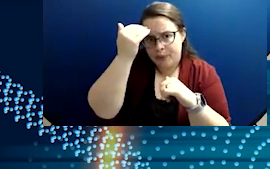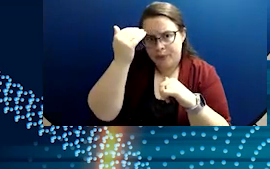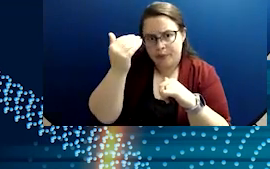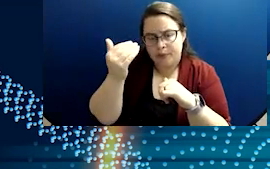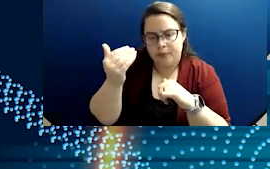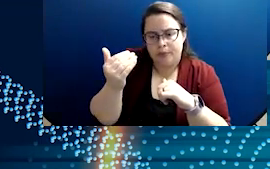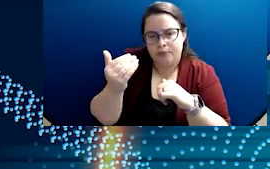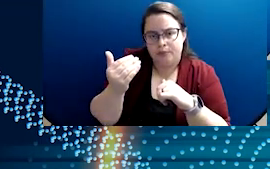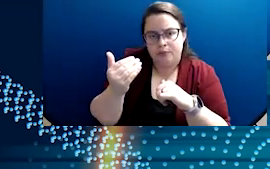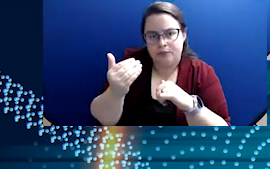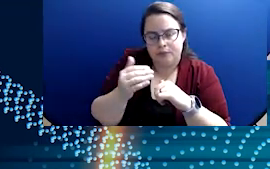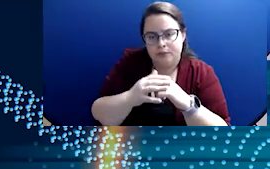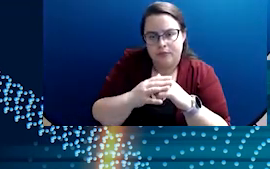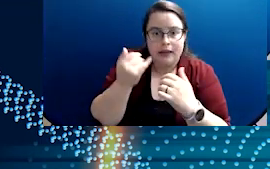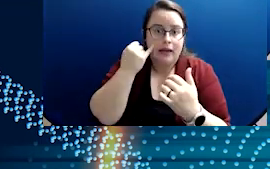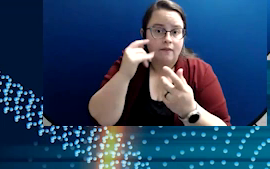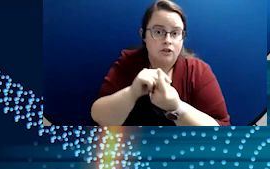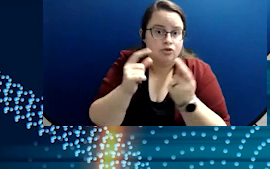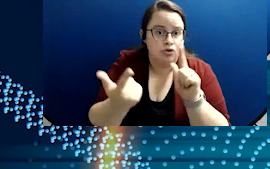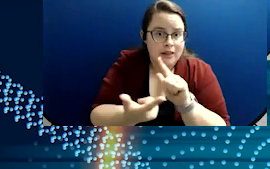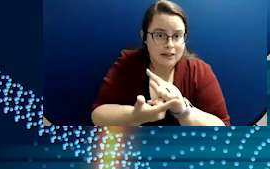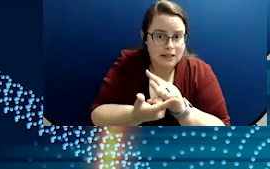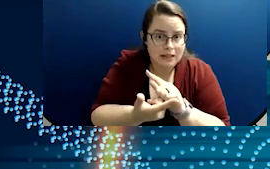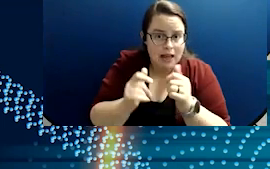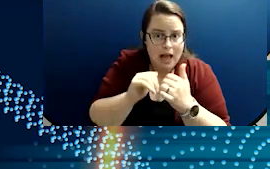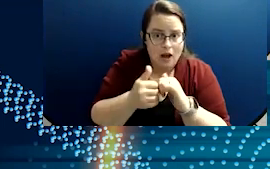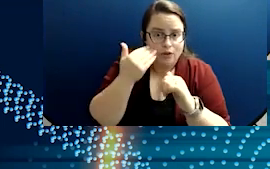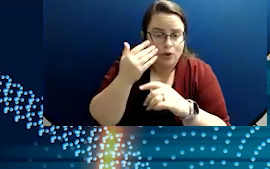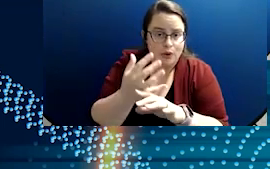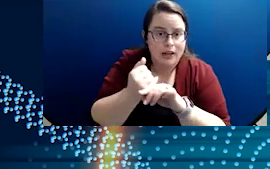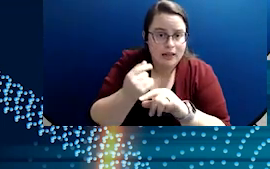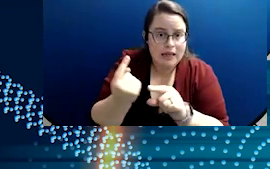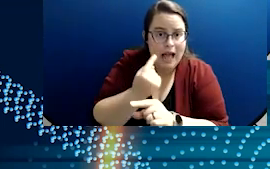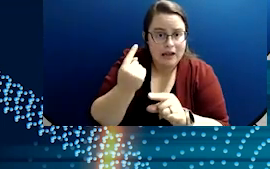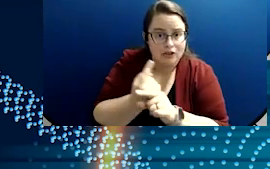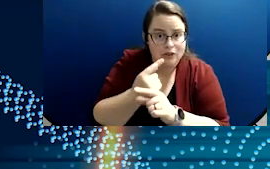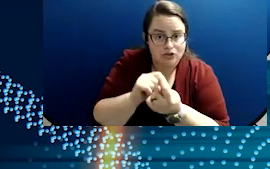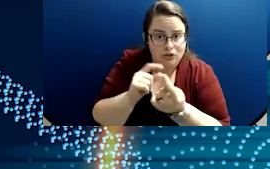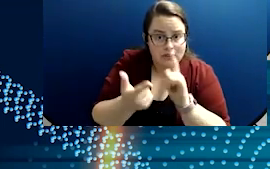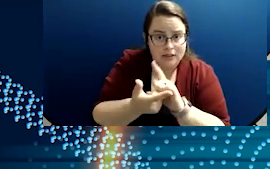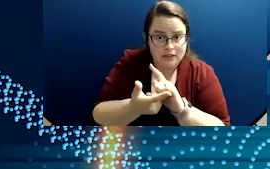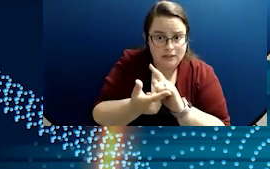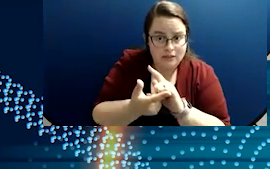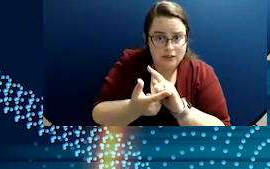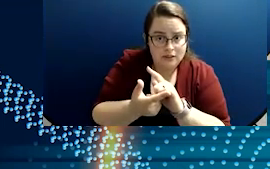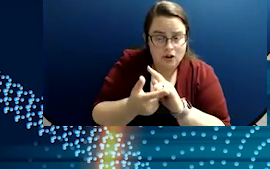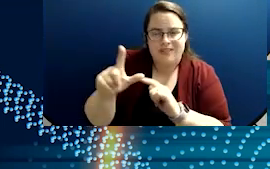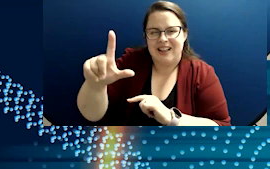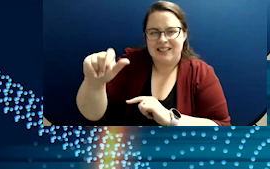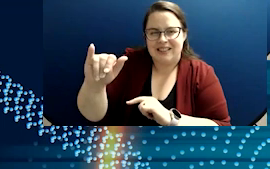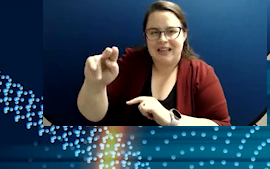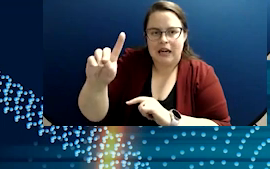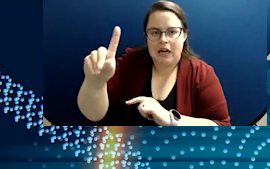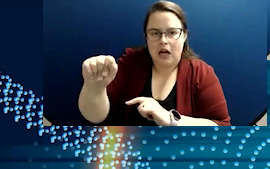this, the translating kind of thing, that you were getting the accurate translation of what you were telling it to the language that you're translating to?